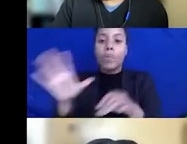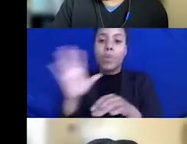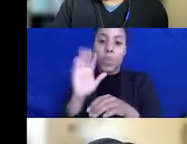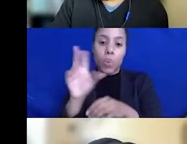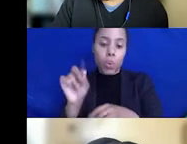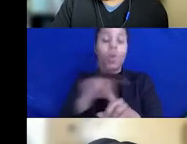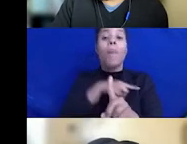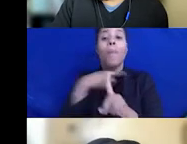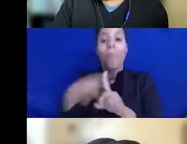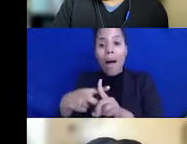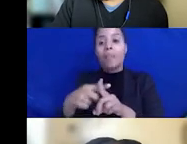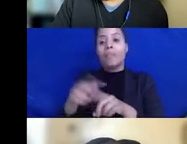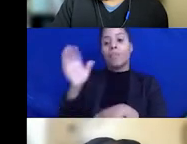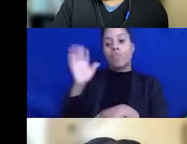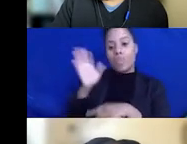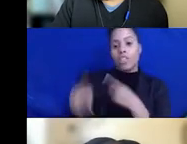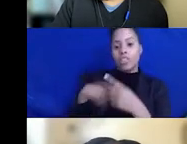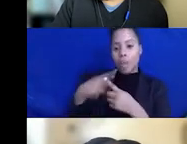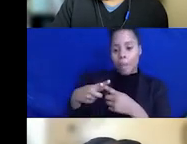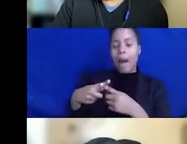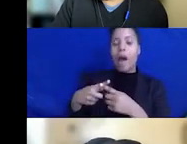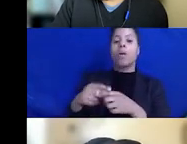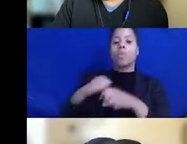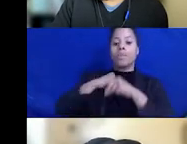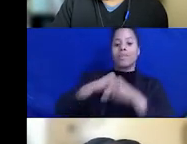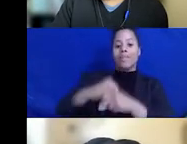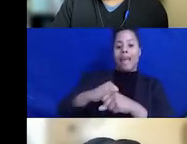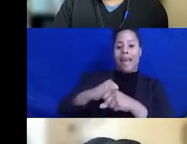the Protect Black Dissent campaign as well.